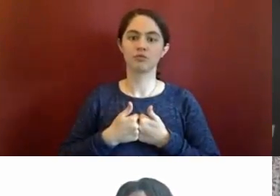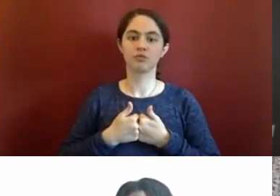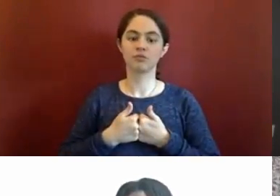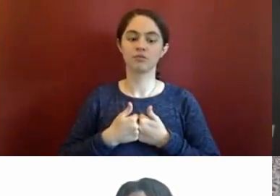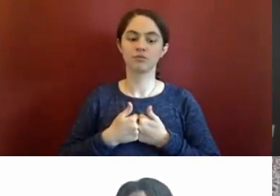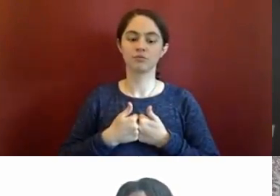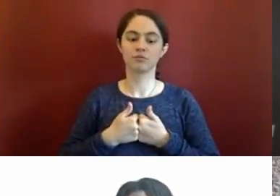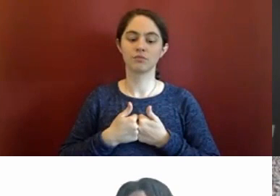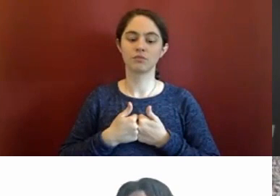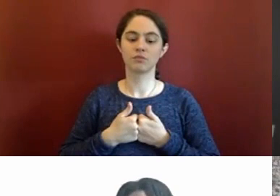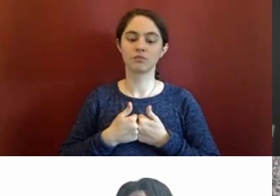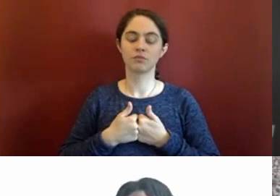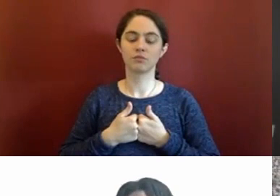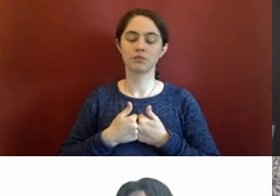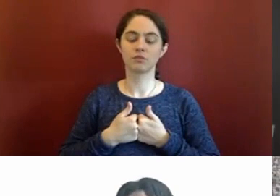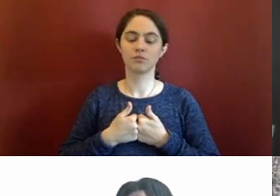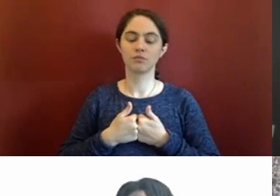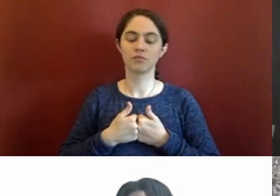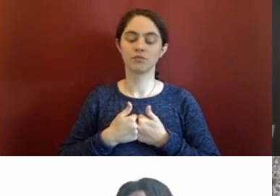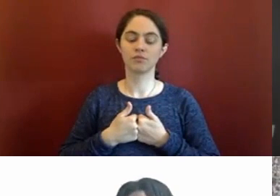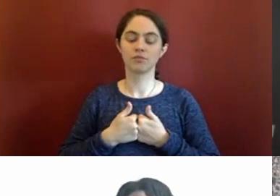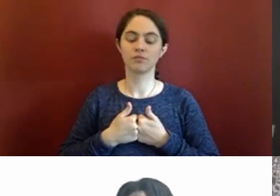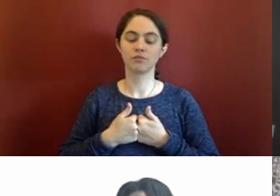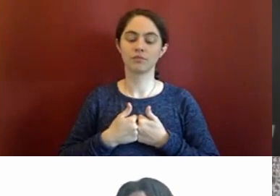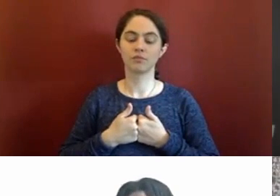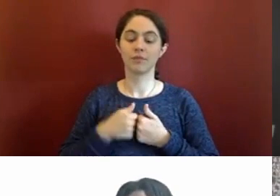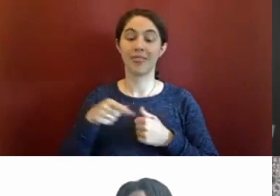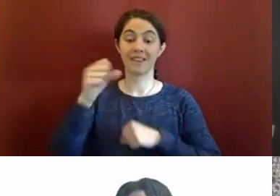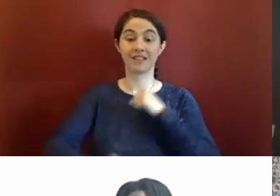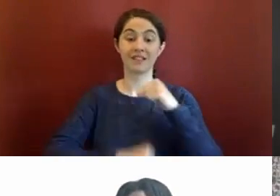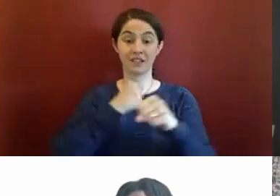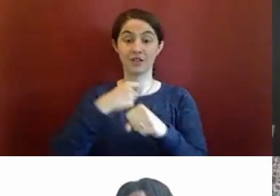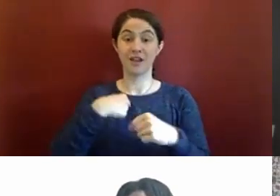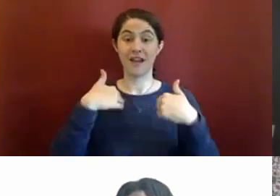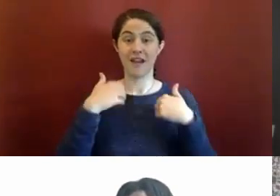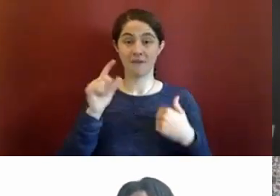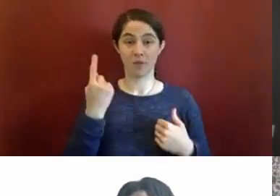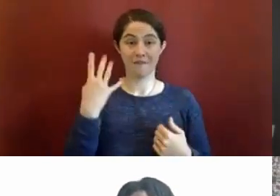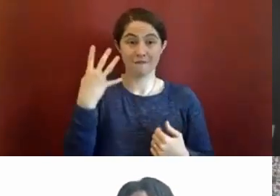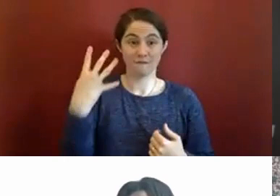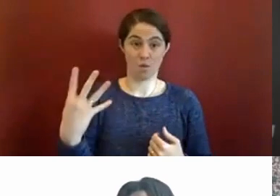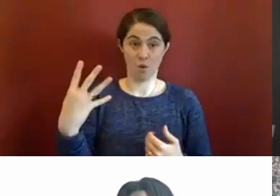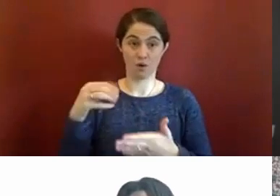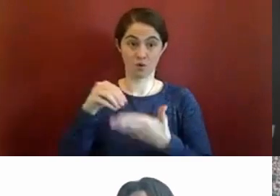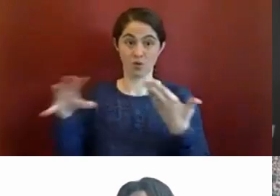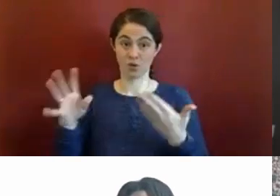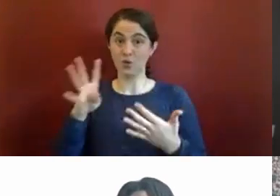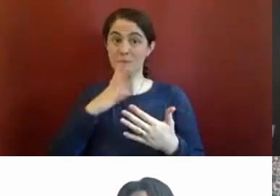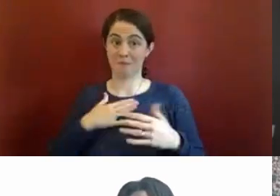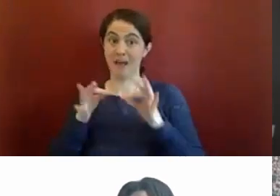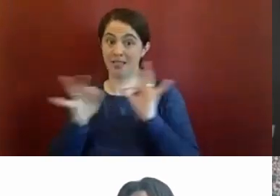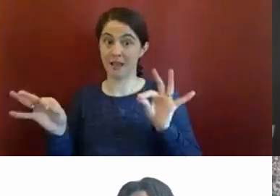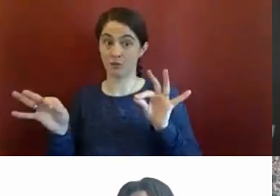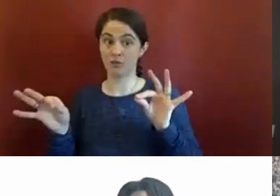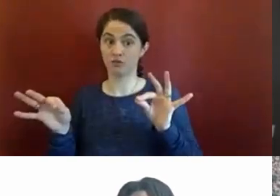this year. I have only for kids can speak my language, but my other ESL is